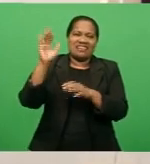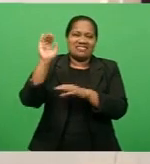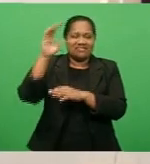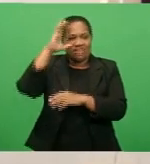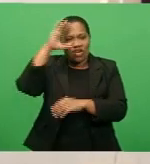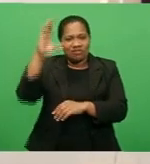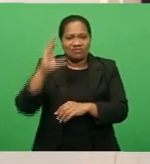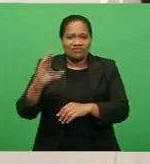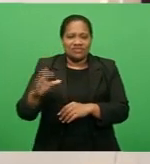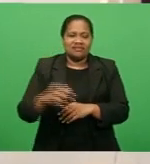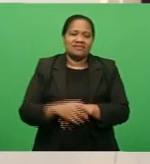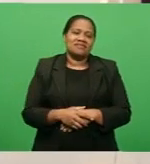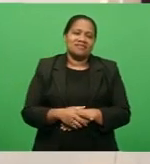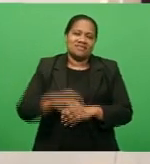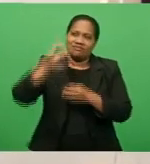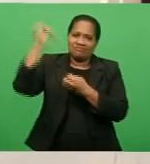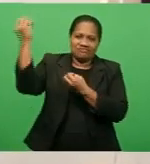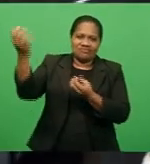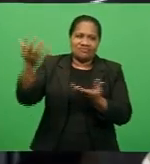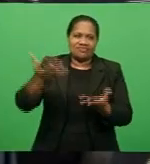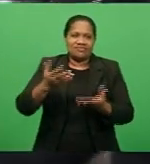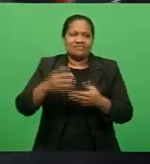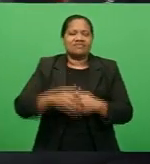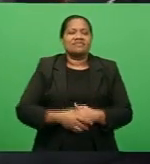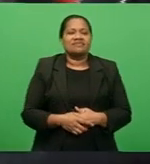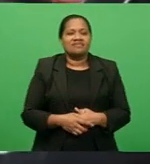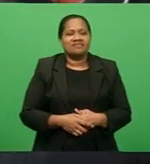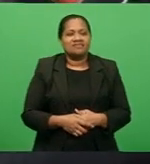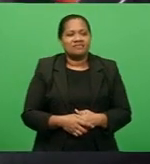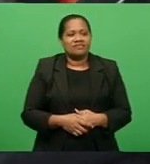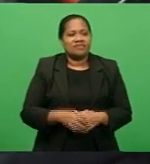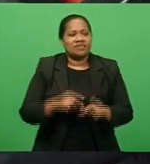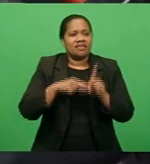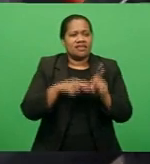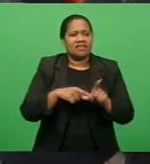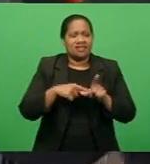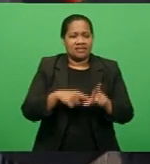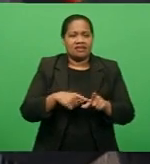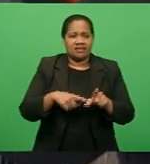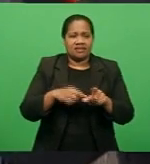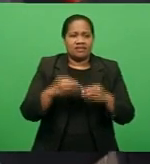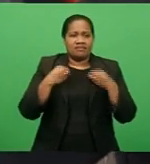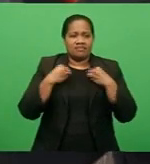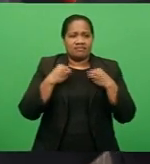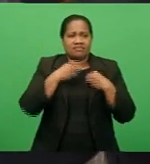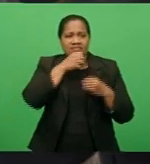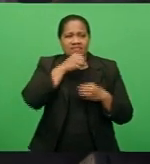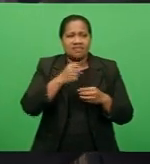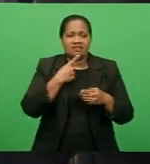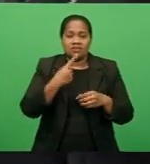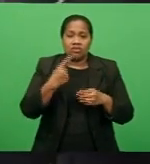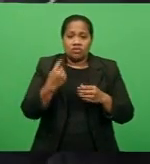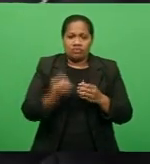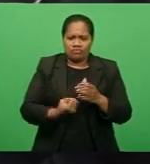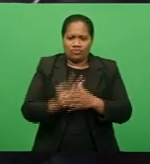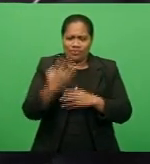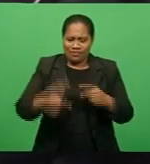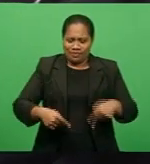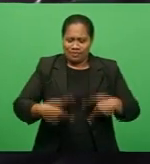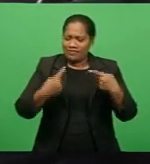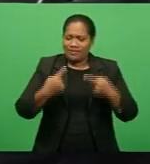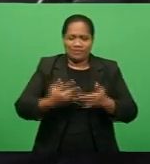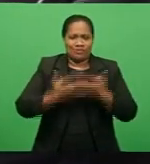because the supply chain is not well established here in Fiji. The young businessman adds growing competition has been one of the major